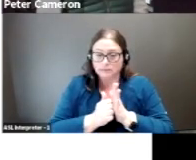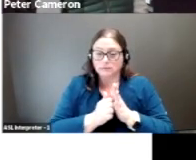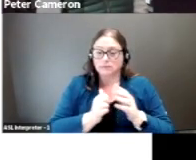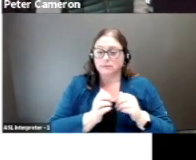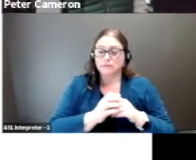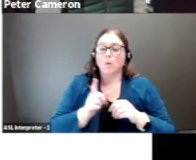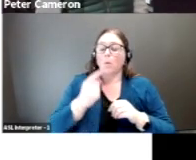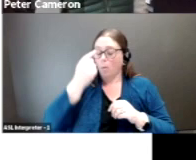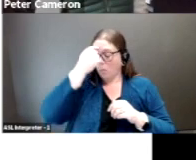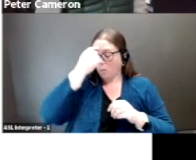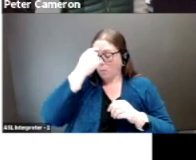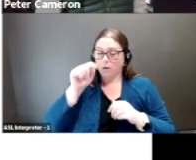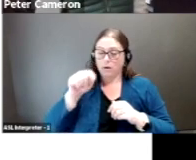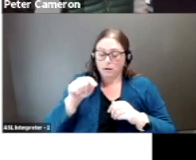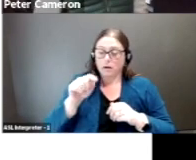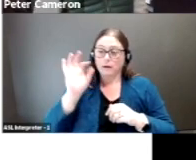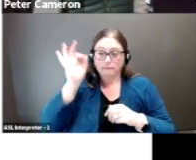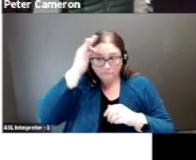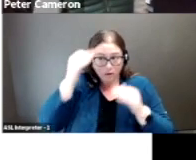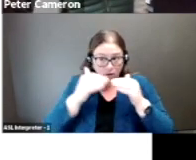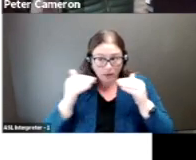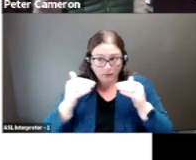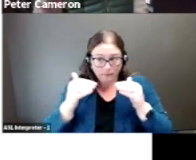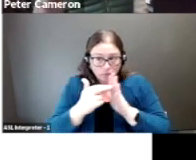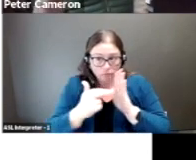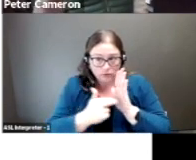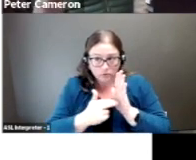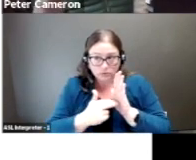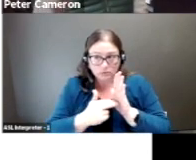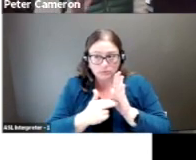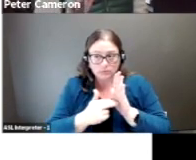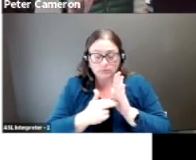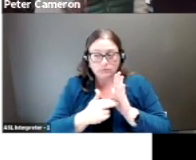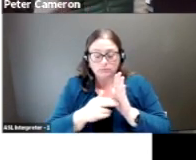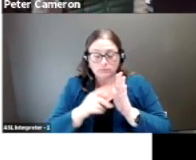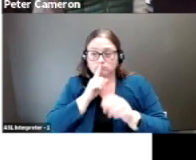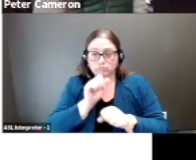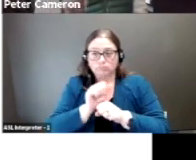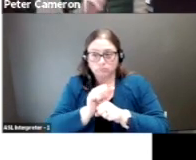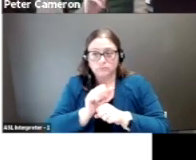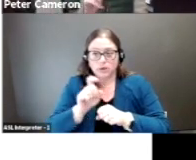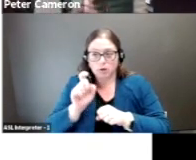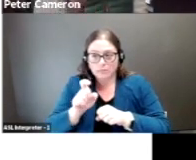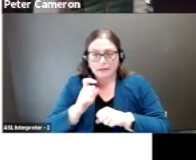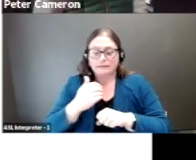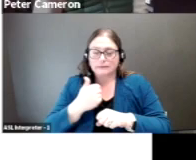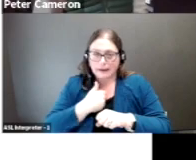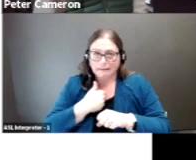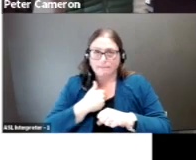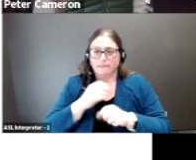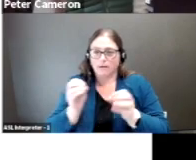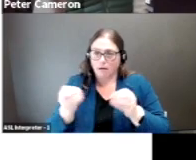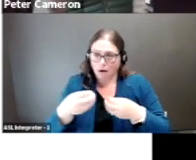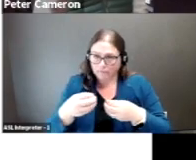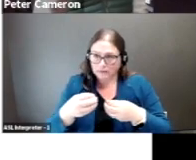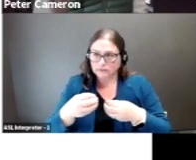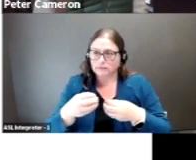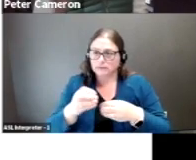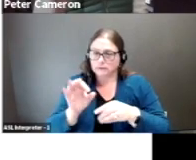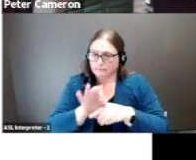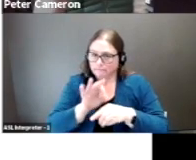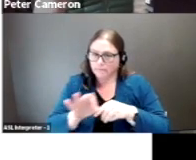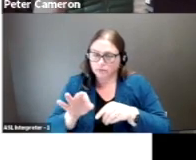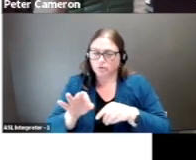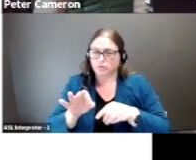you wanted to register federally, you have to actually be have offices and function in more than one